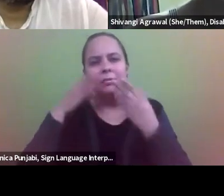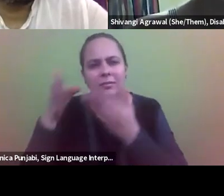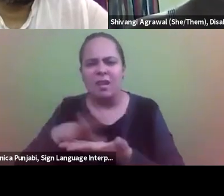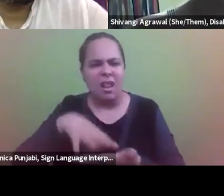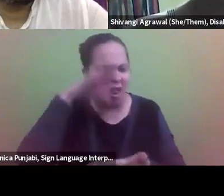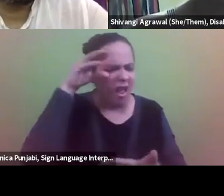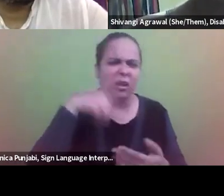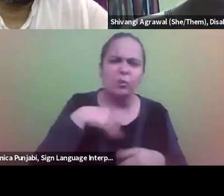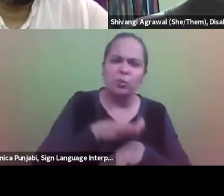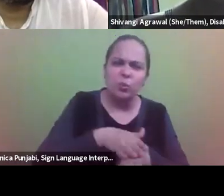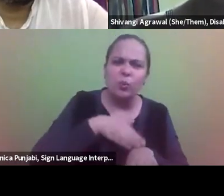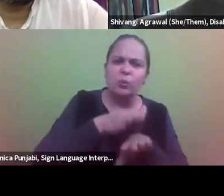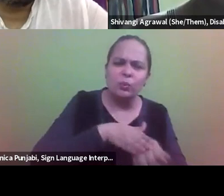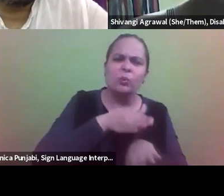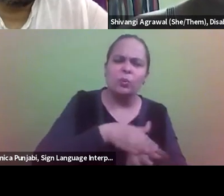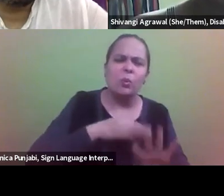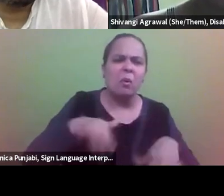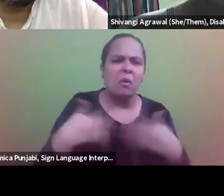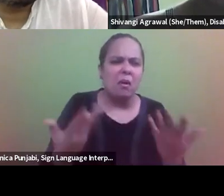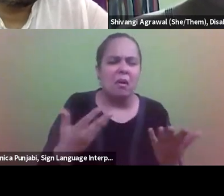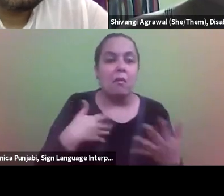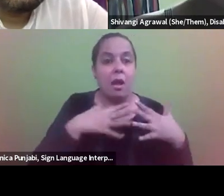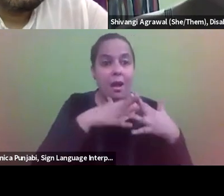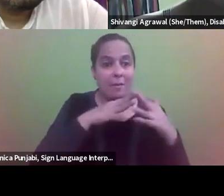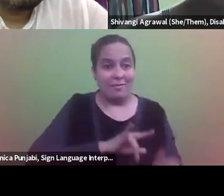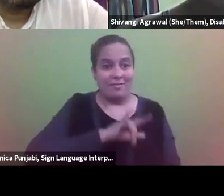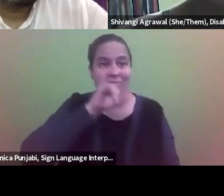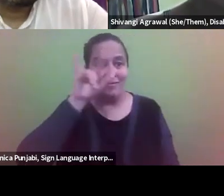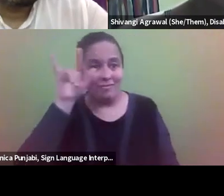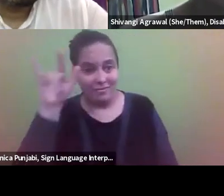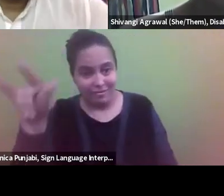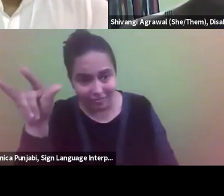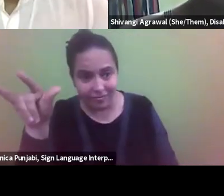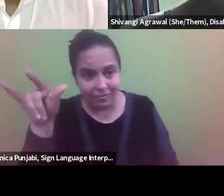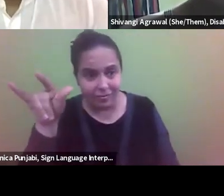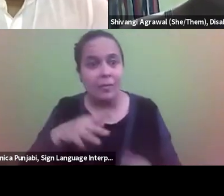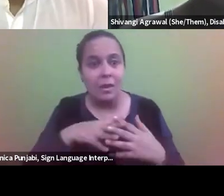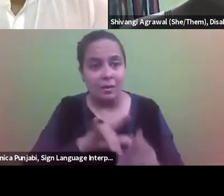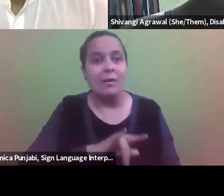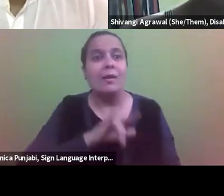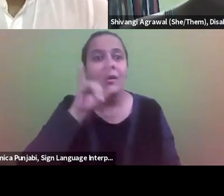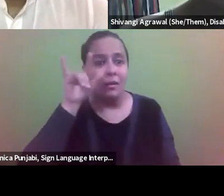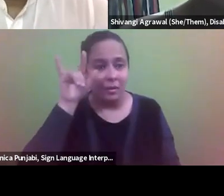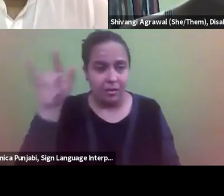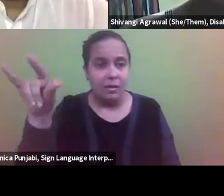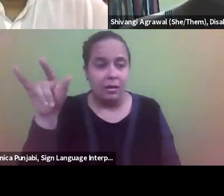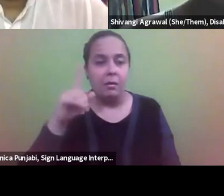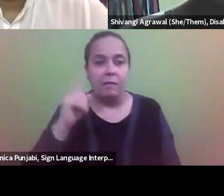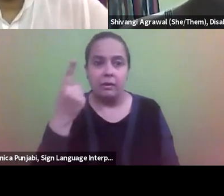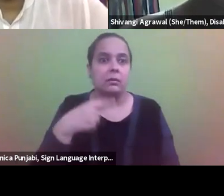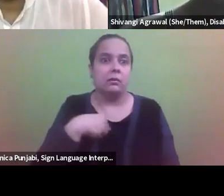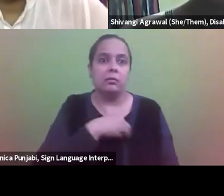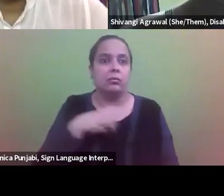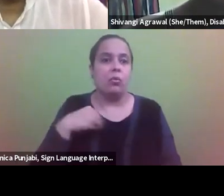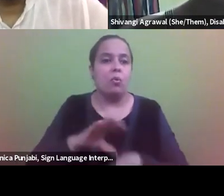I traveled to the United States for the first time, and I actually ended up, the first thing I wanted to do was go see a doctor for myself